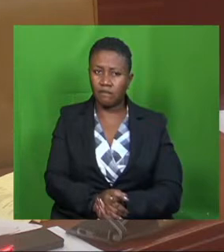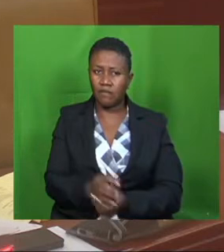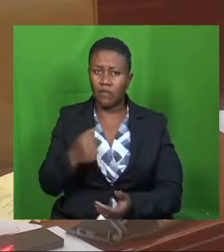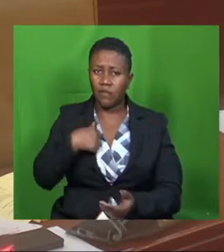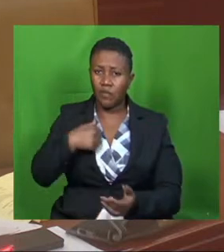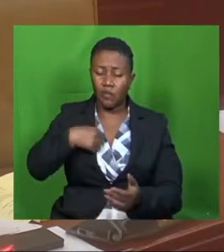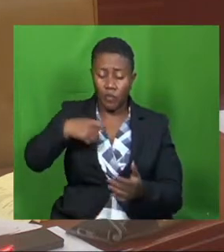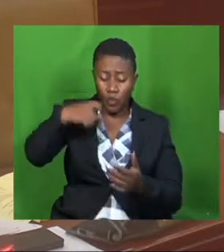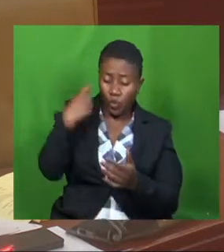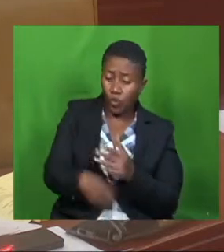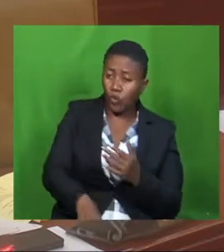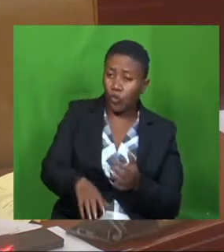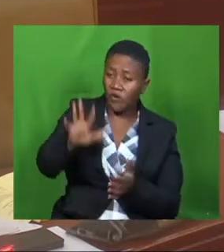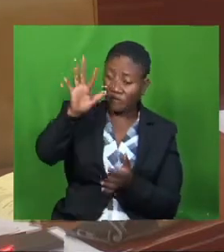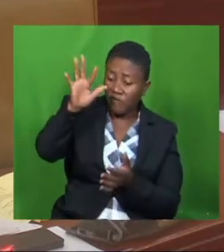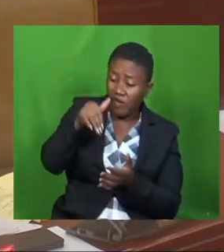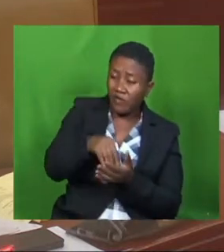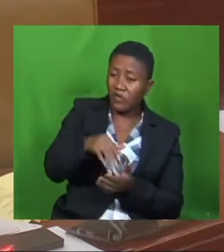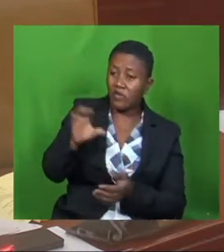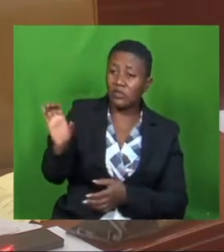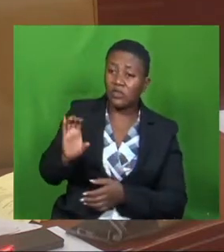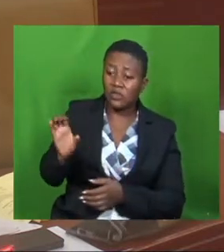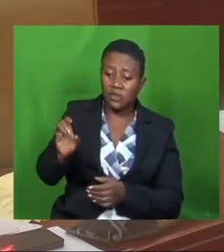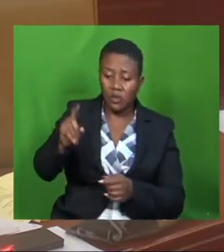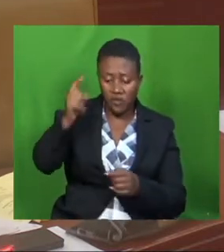the proper procedure.